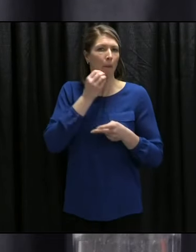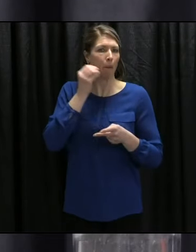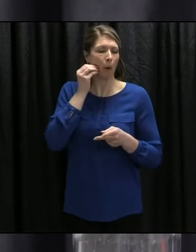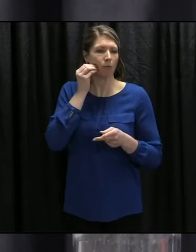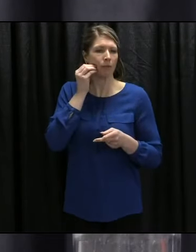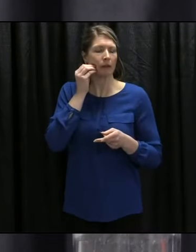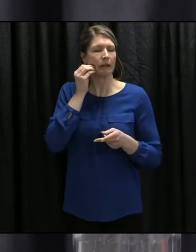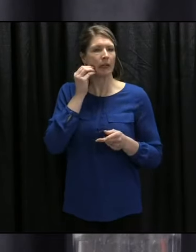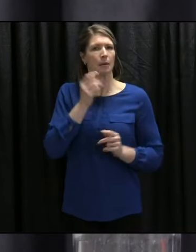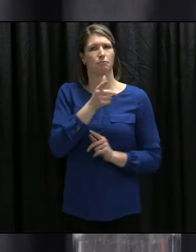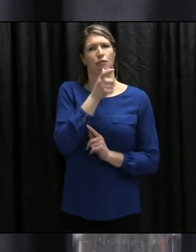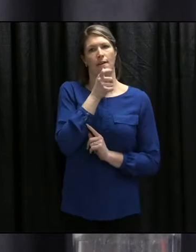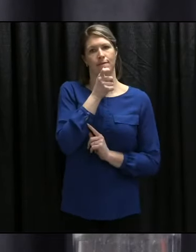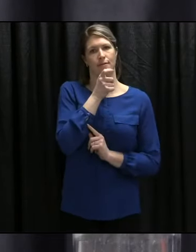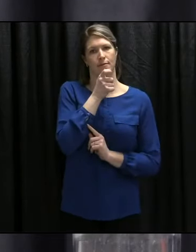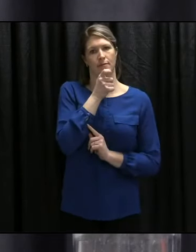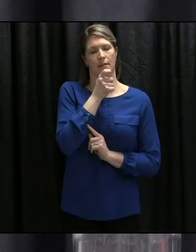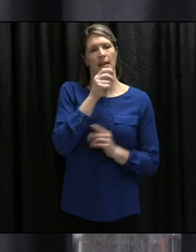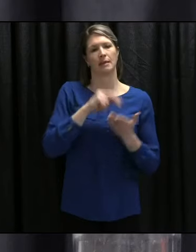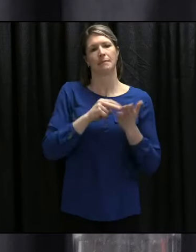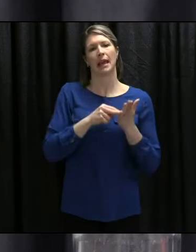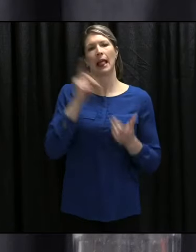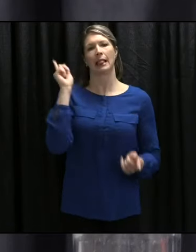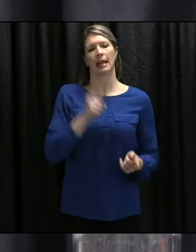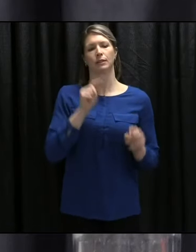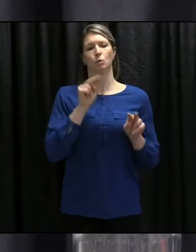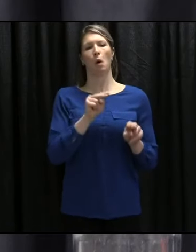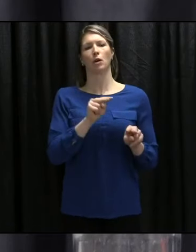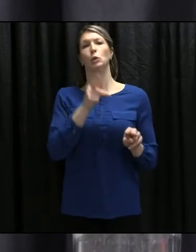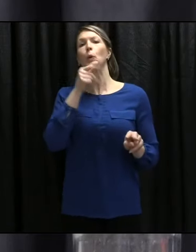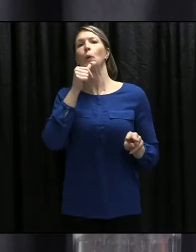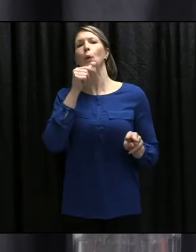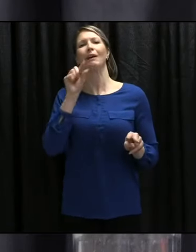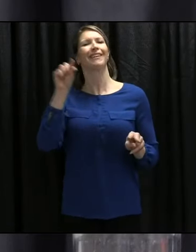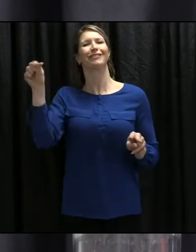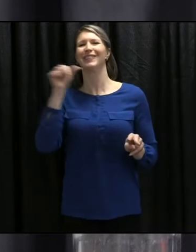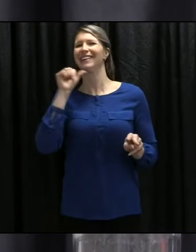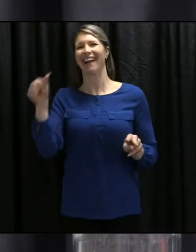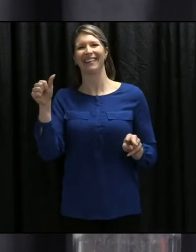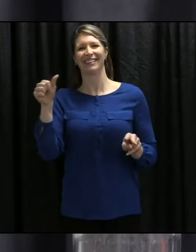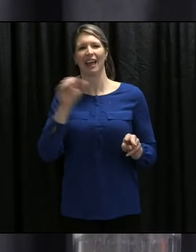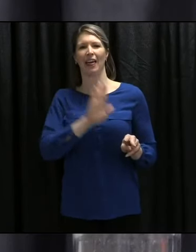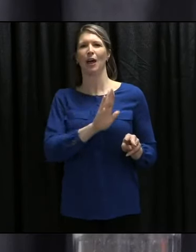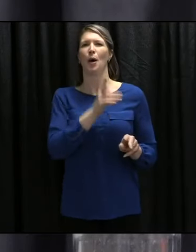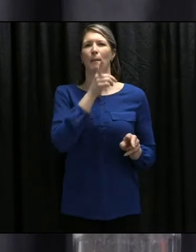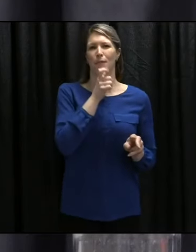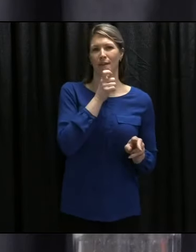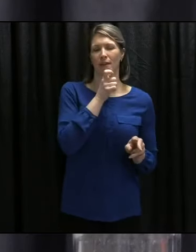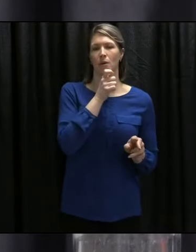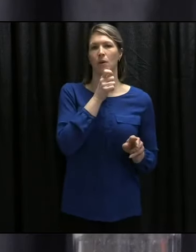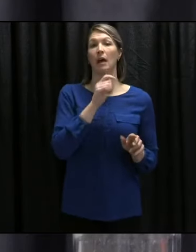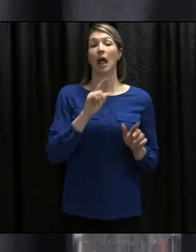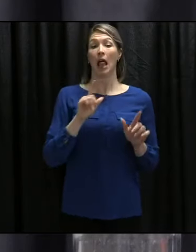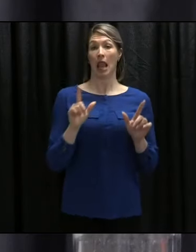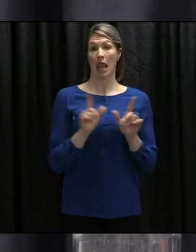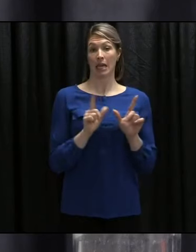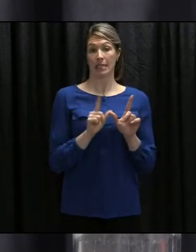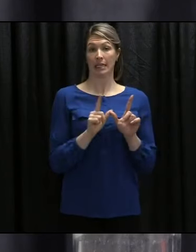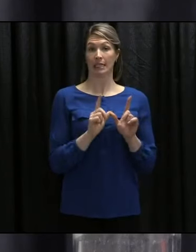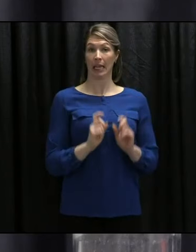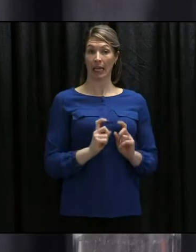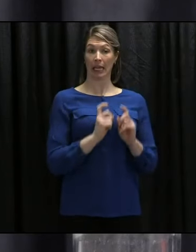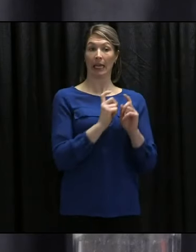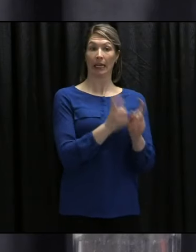care is by and large a privately operated sector. They are licensed by and